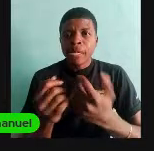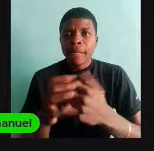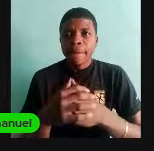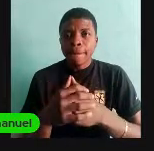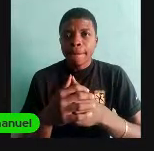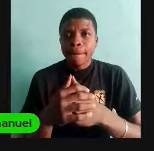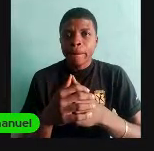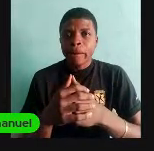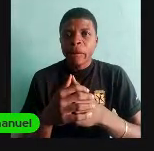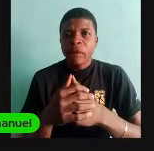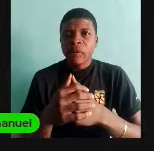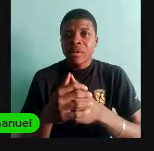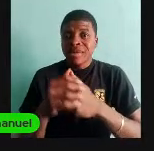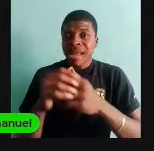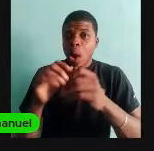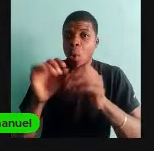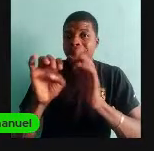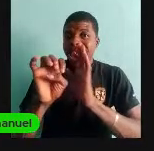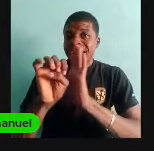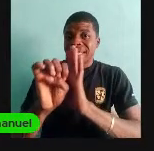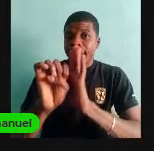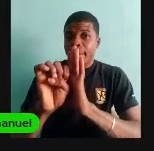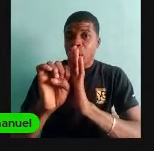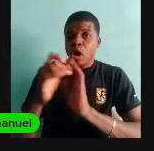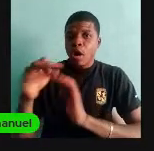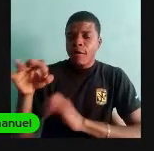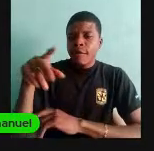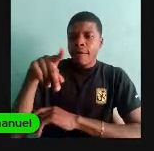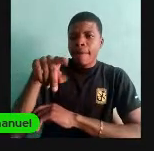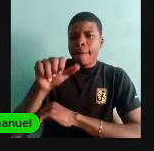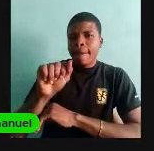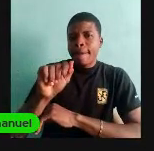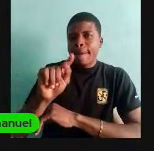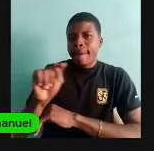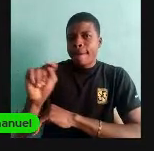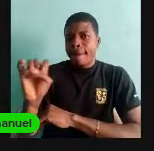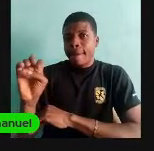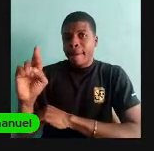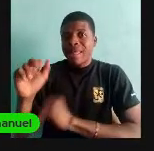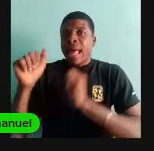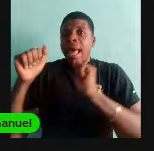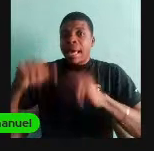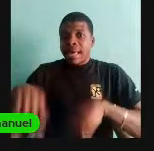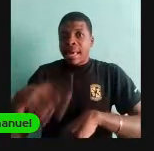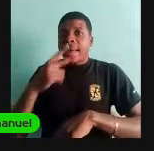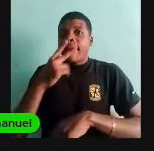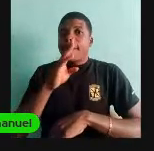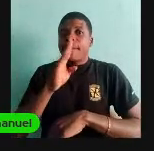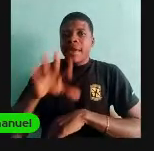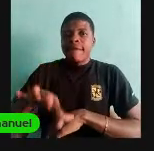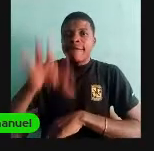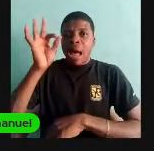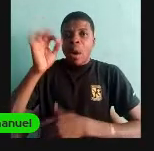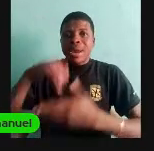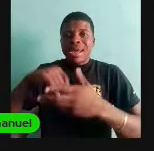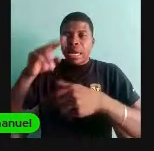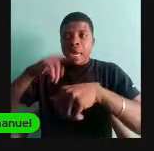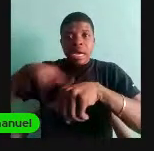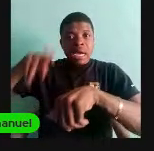Okay, example of pattern can be found in nature, like the stripes of a zebra is a pattern. You know zebra